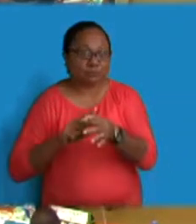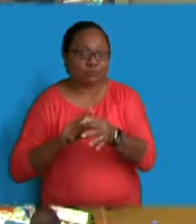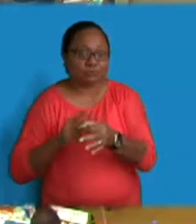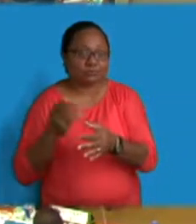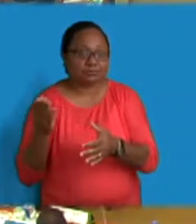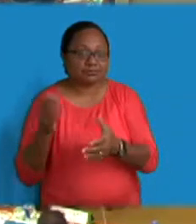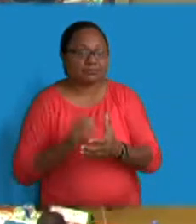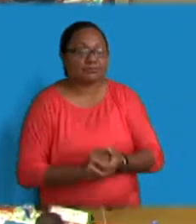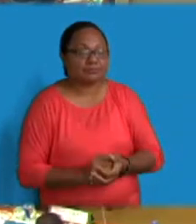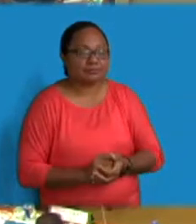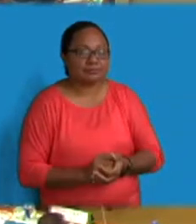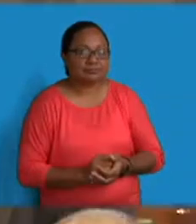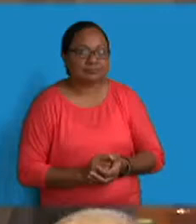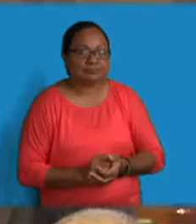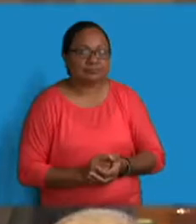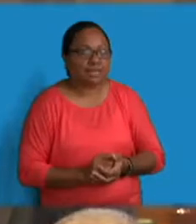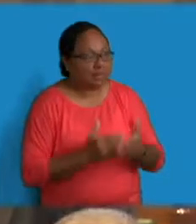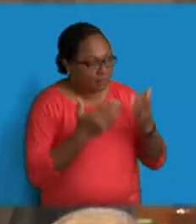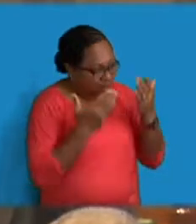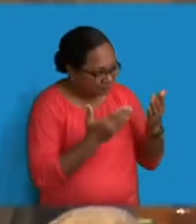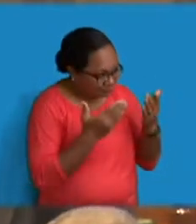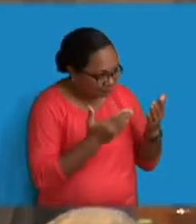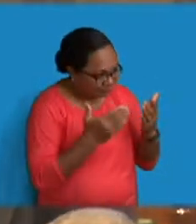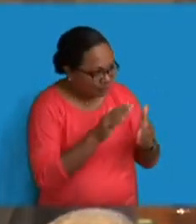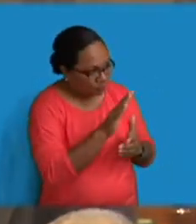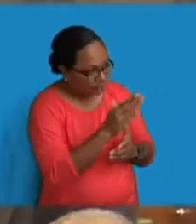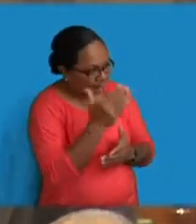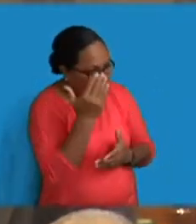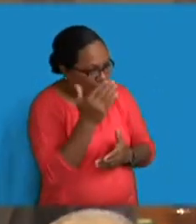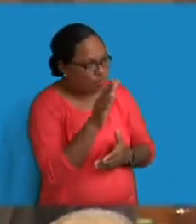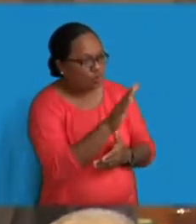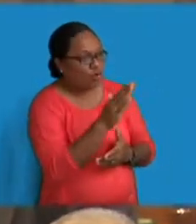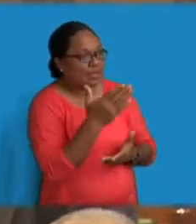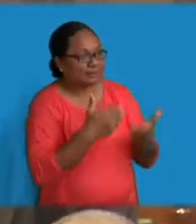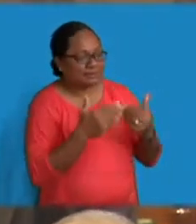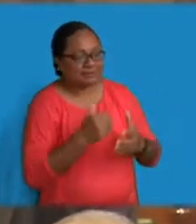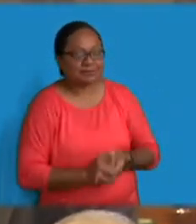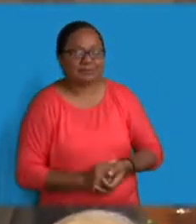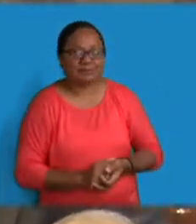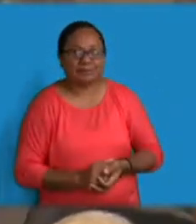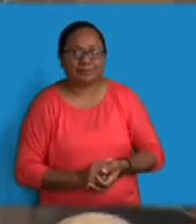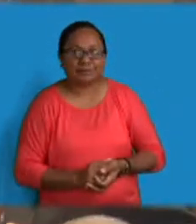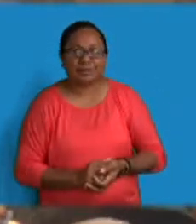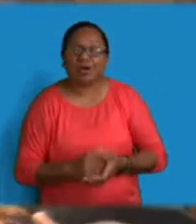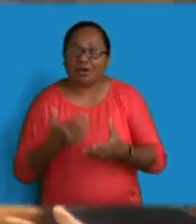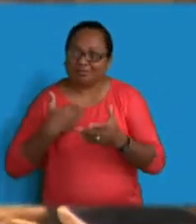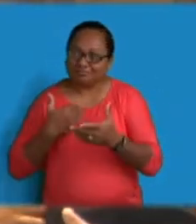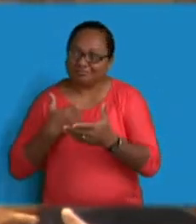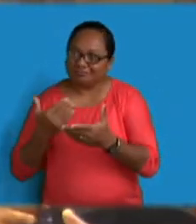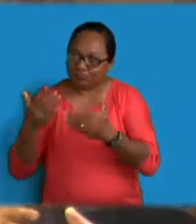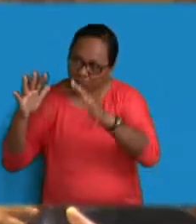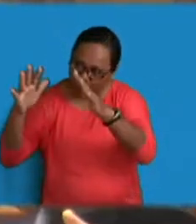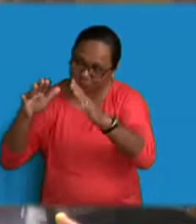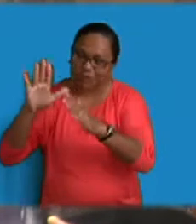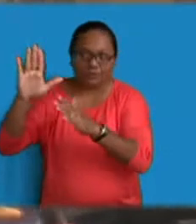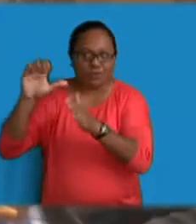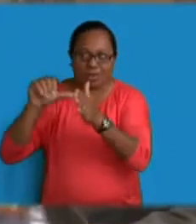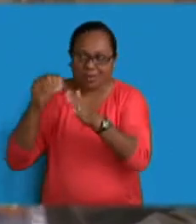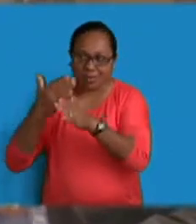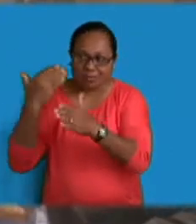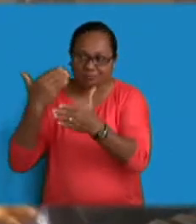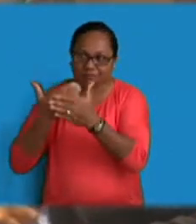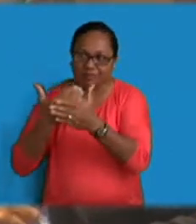Honourable Speaker, and thank you, Honourable Minister, for your explanation. And I applaud the initiative. But for a